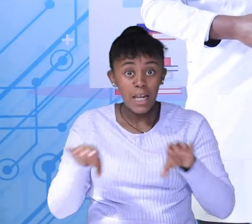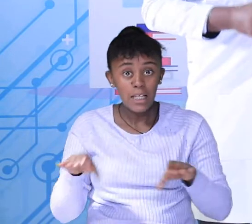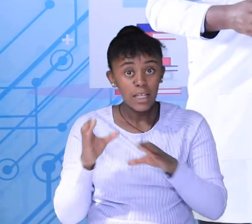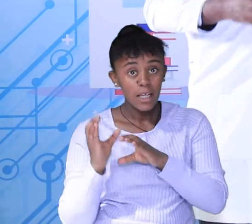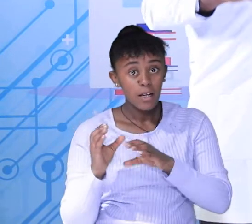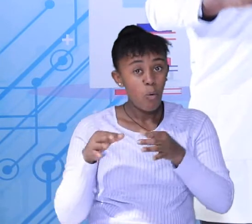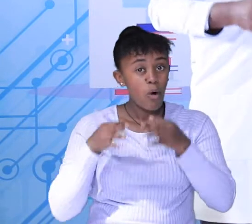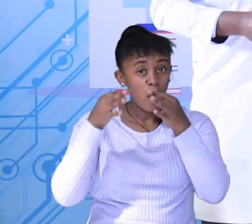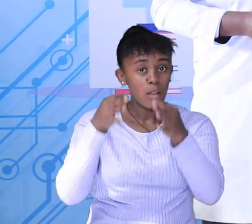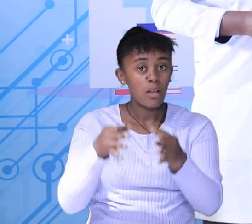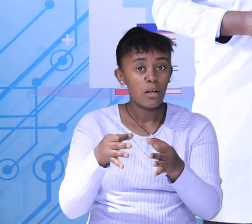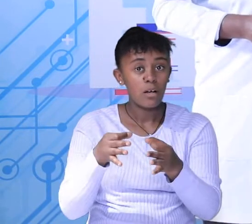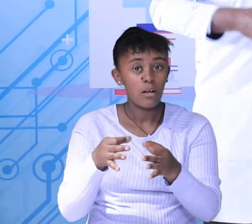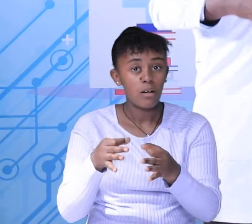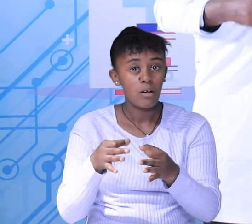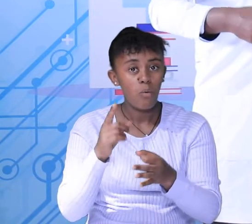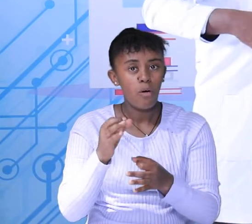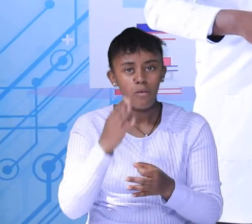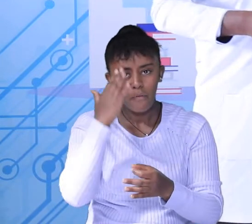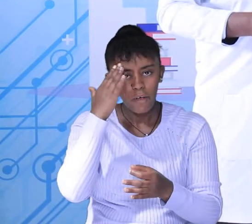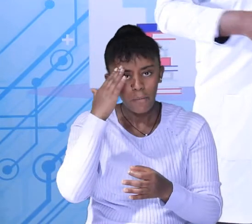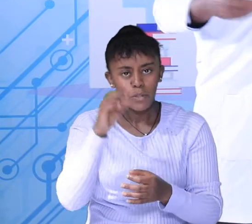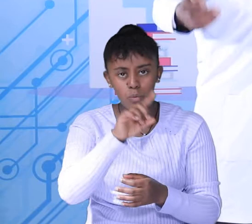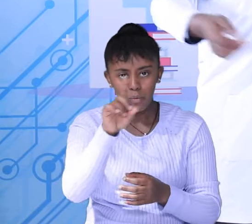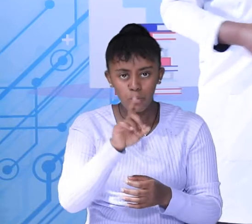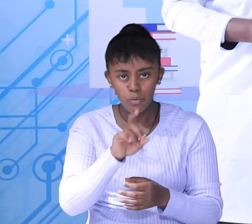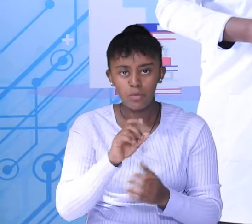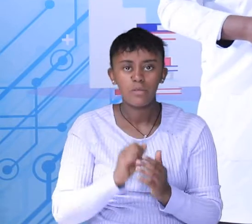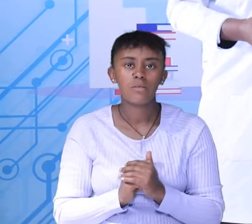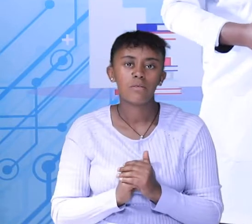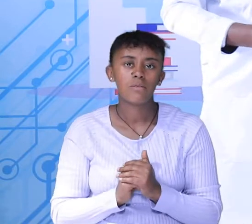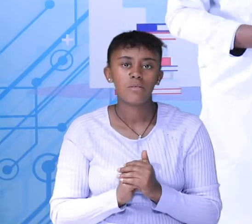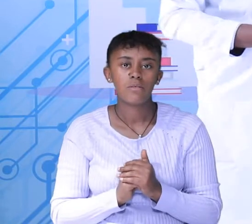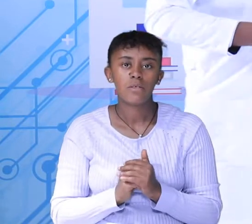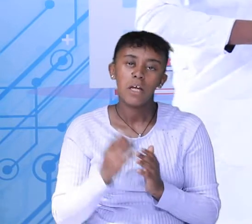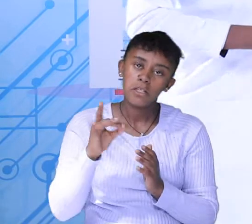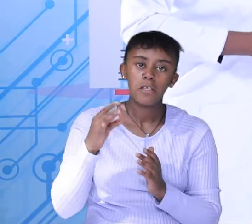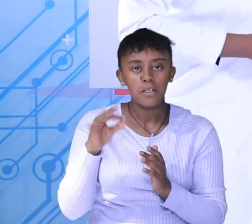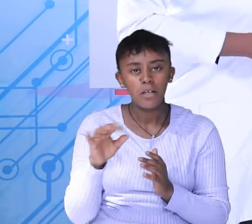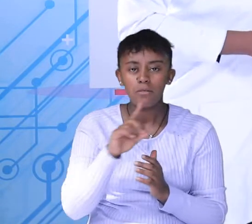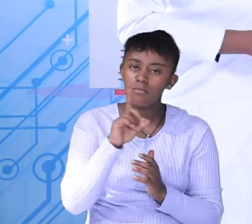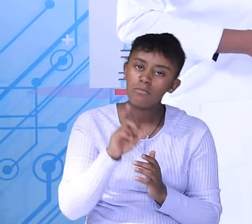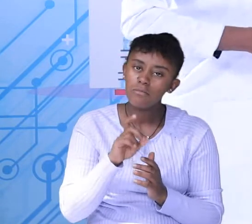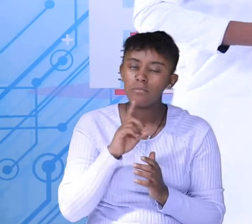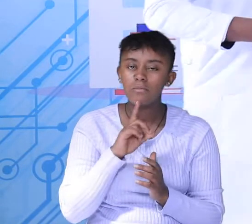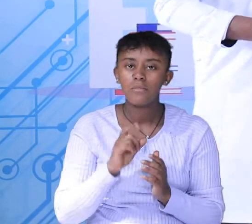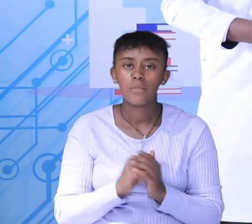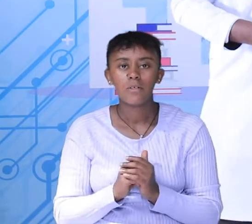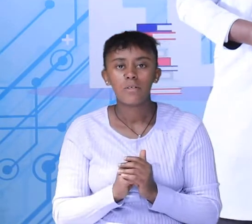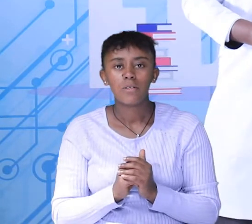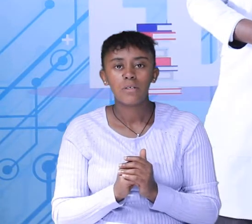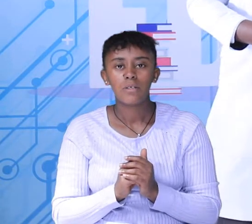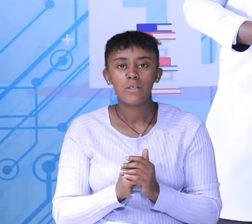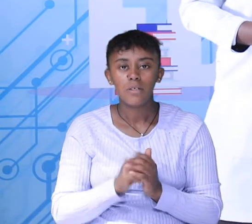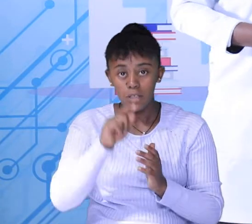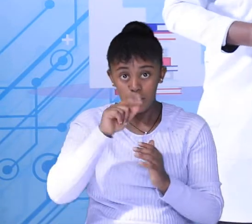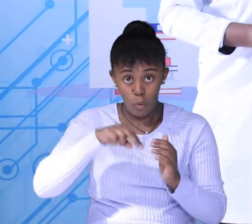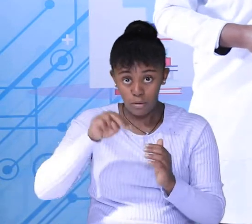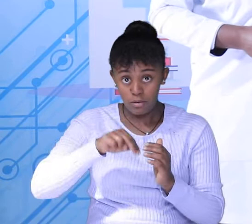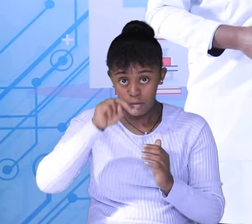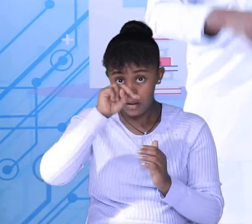direction. They are perpendicular to one another. And in this case, the current comes here and moves to this direction in the